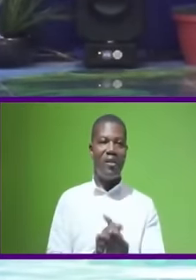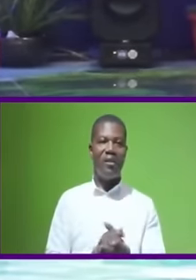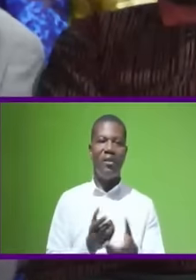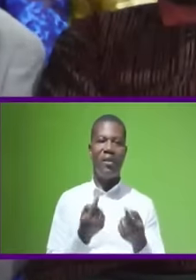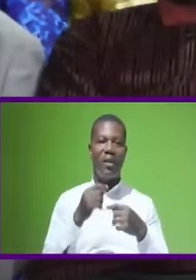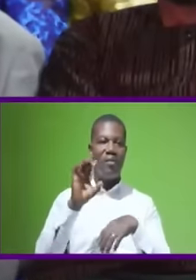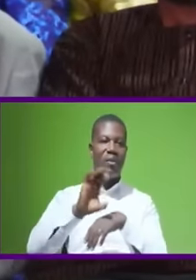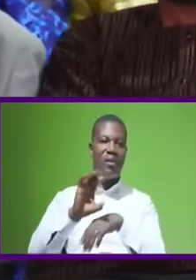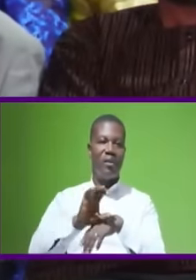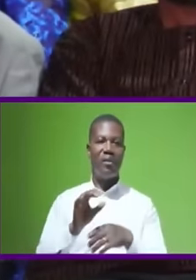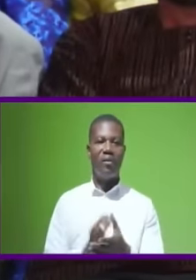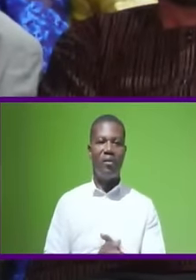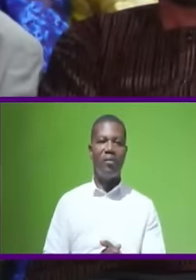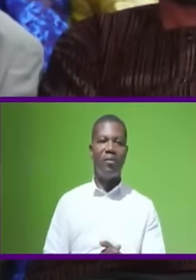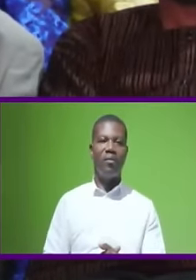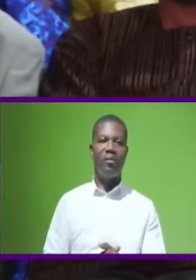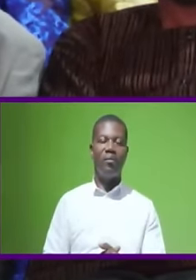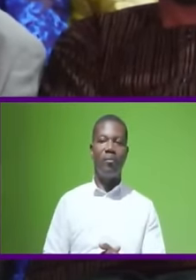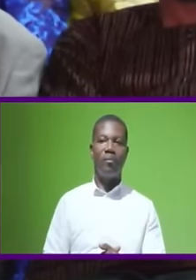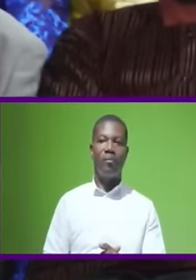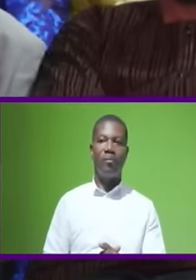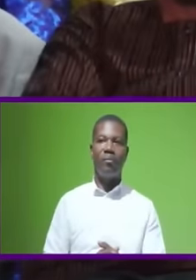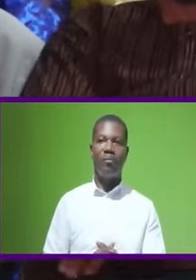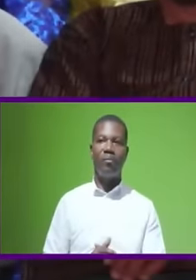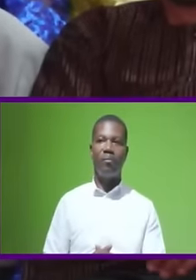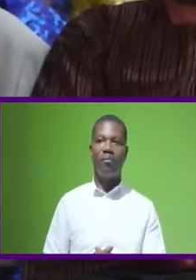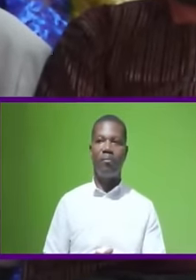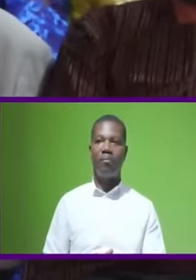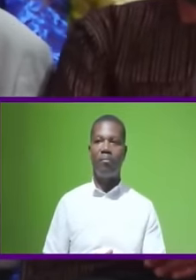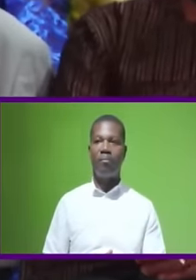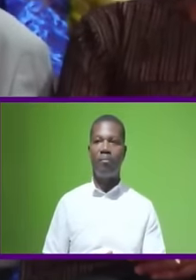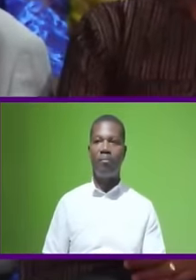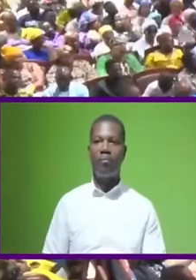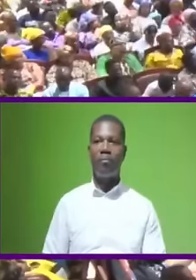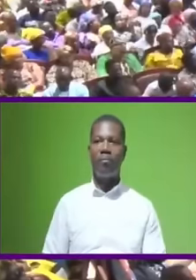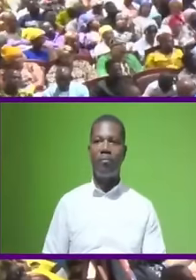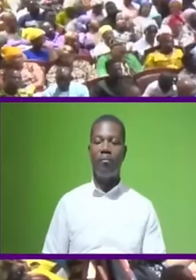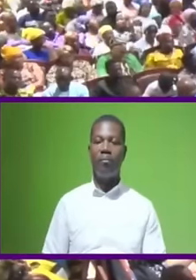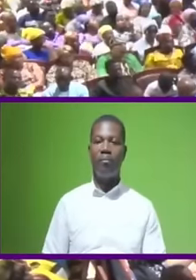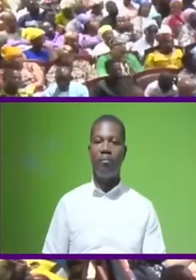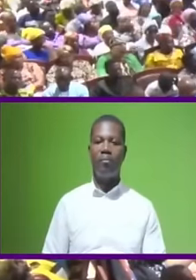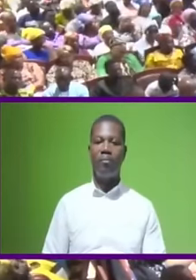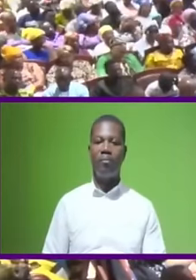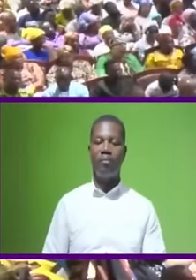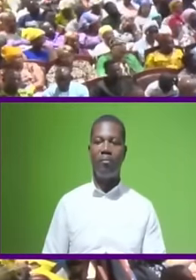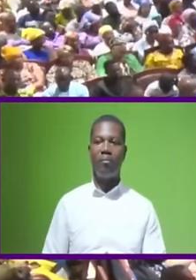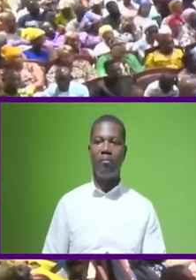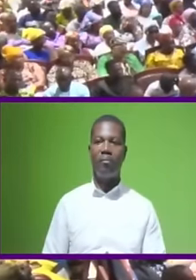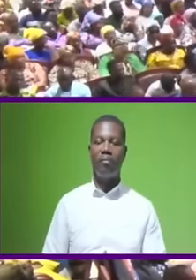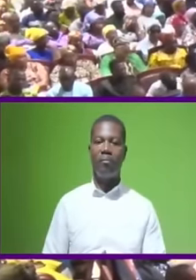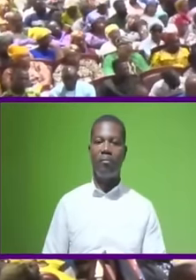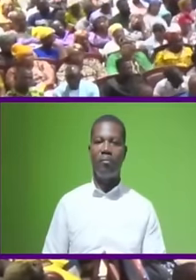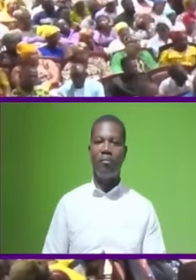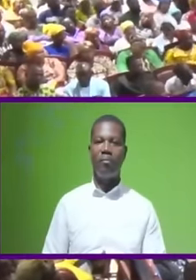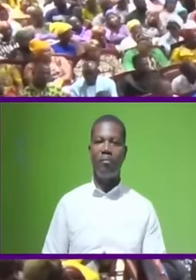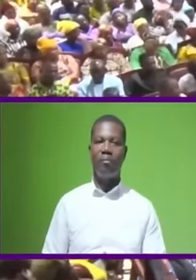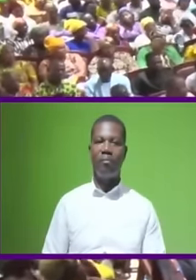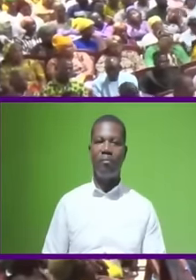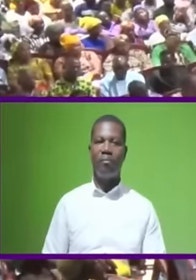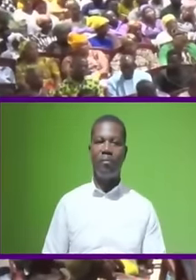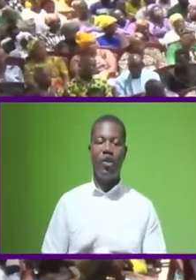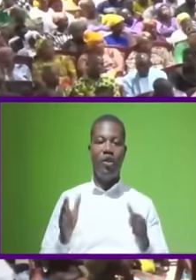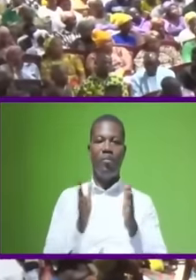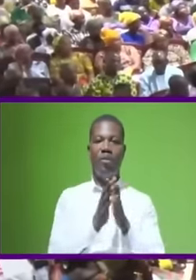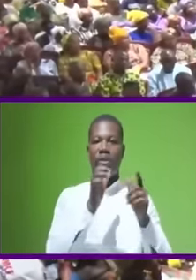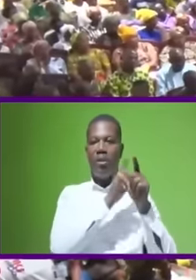yeah, but then we have people who are blessed with cars like a taxi, but when they are coming to church,